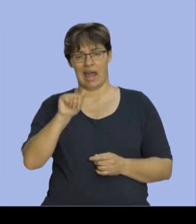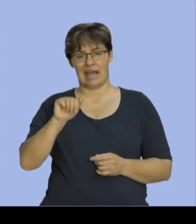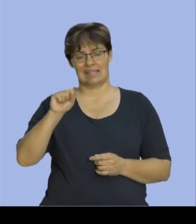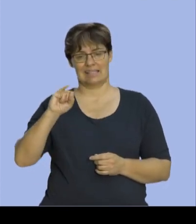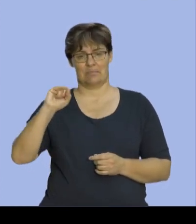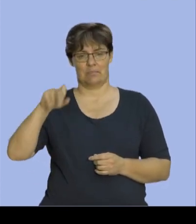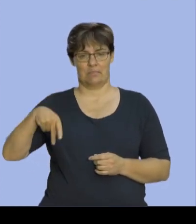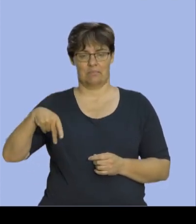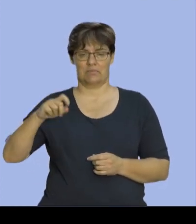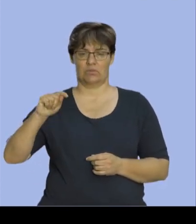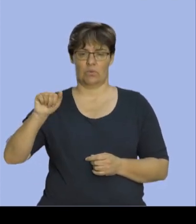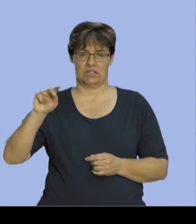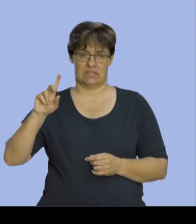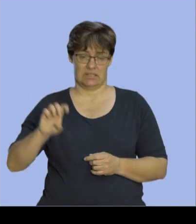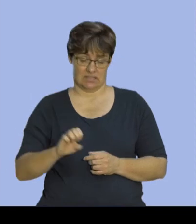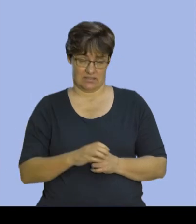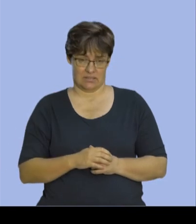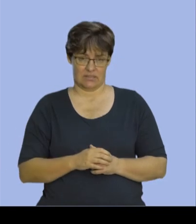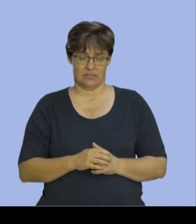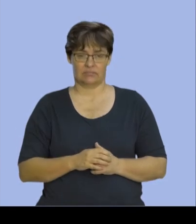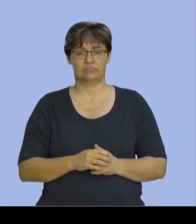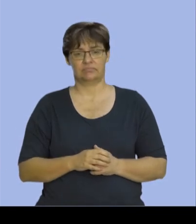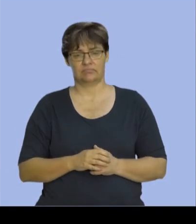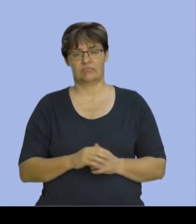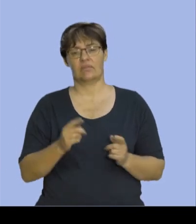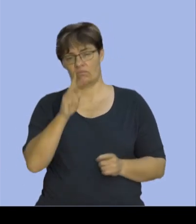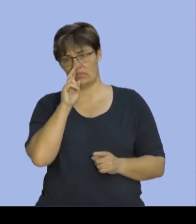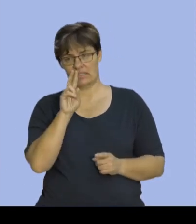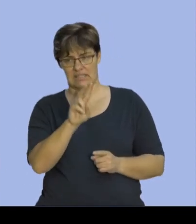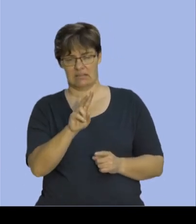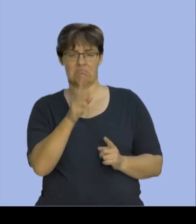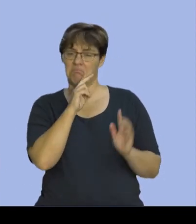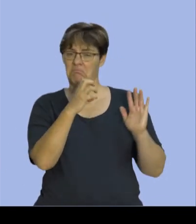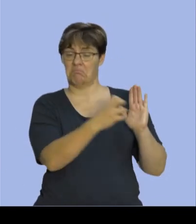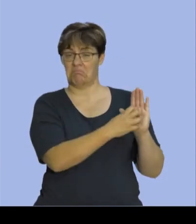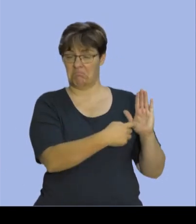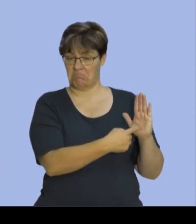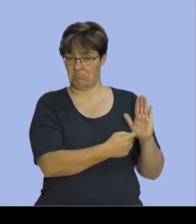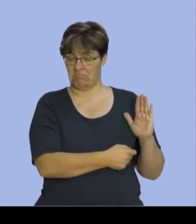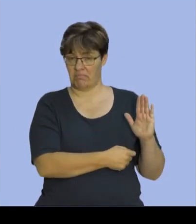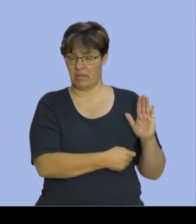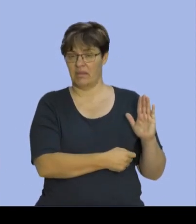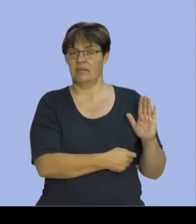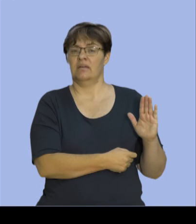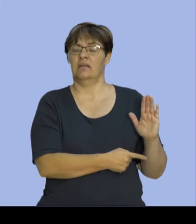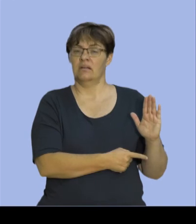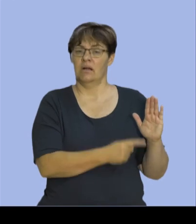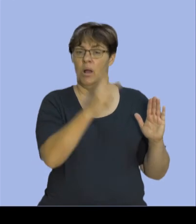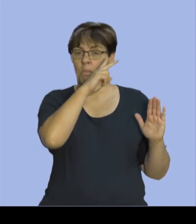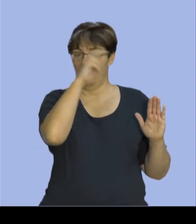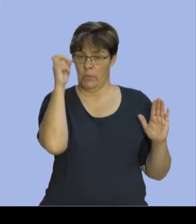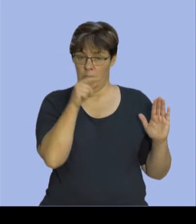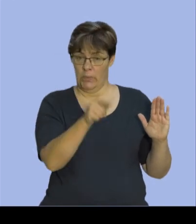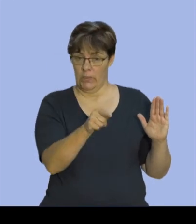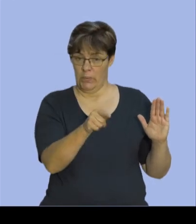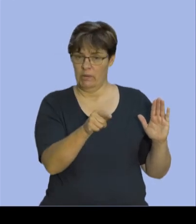graph. In terms of a Cartesian plane, this will look something like this. Now, my blue dots actually show